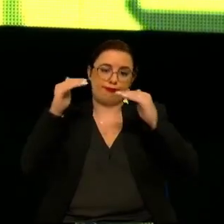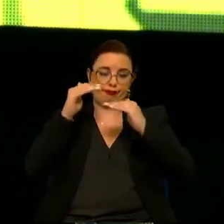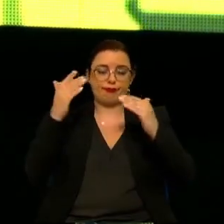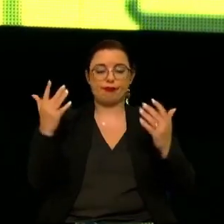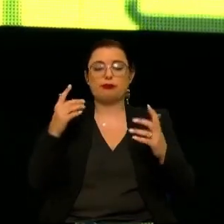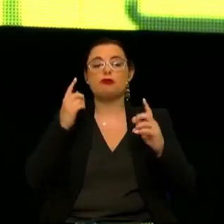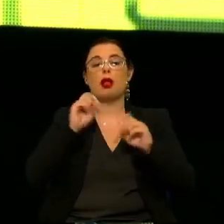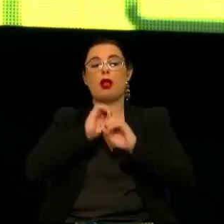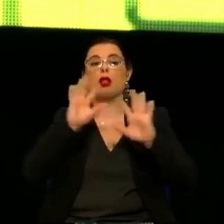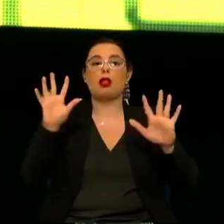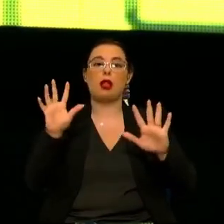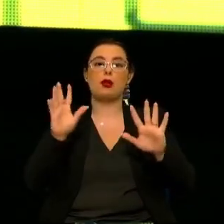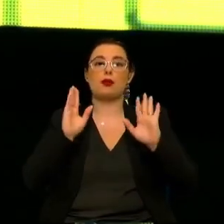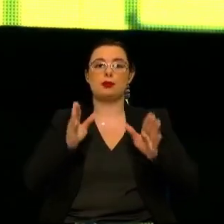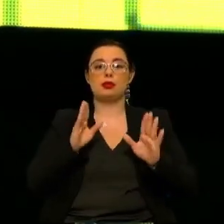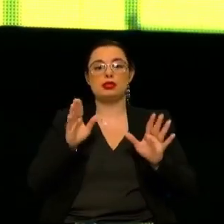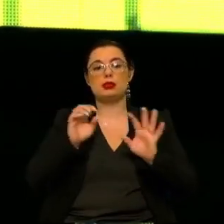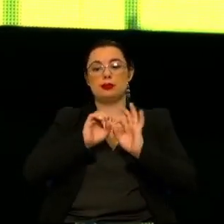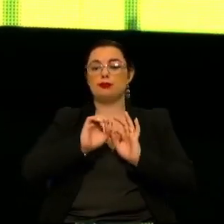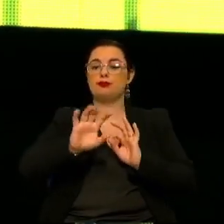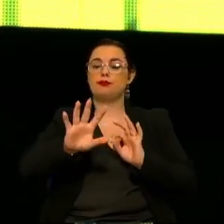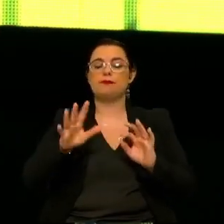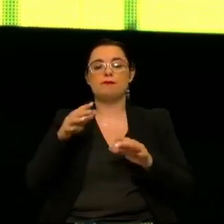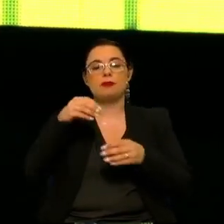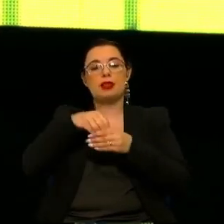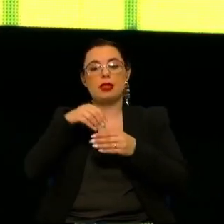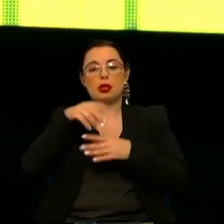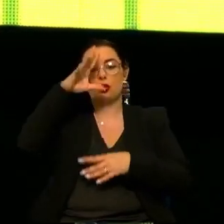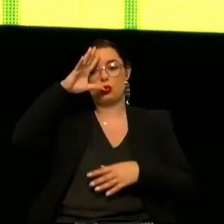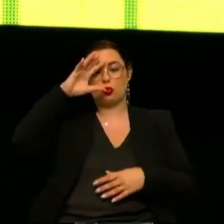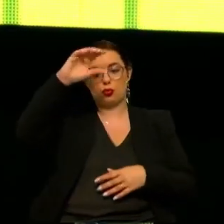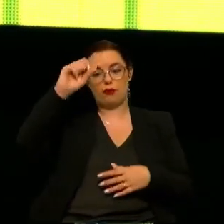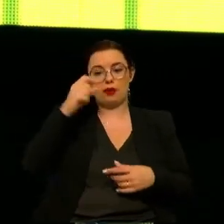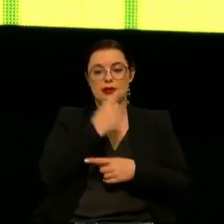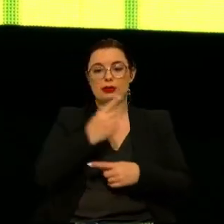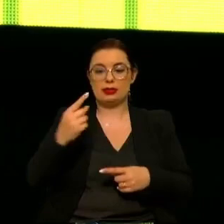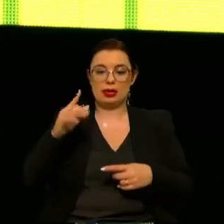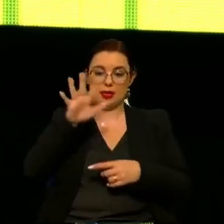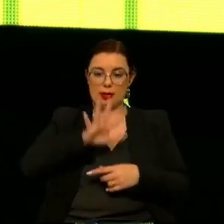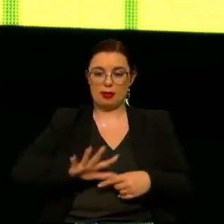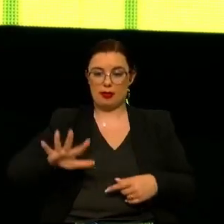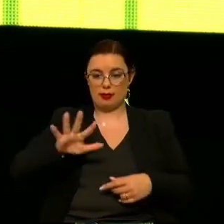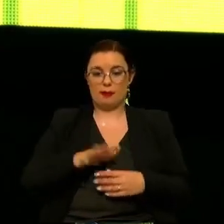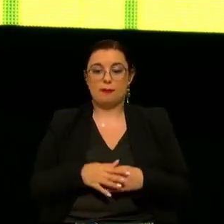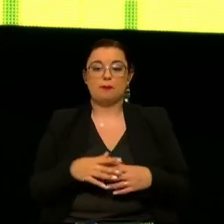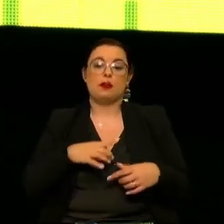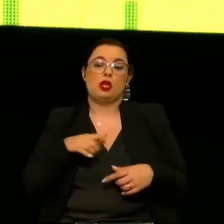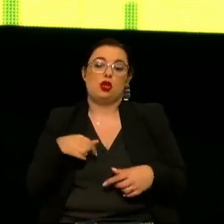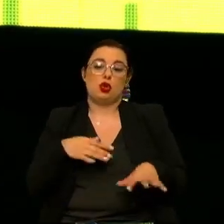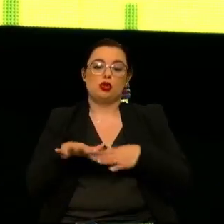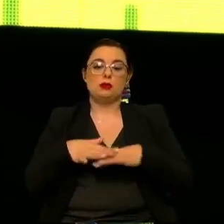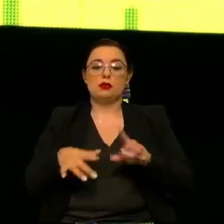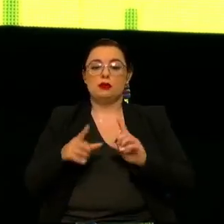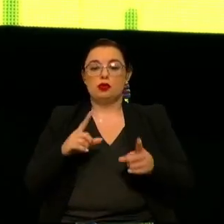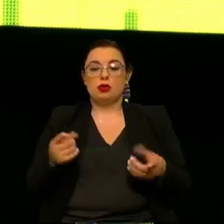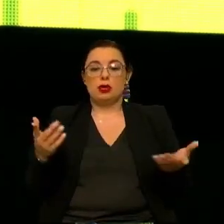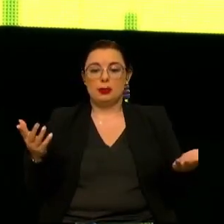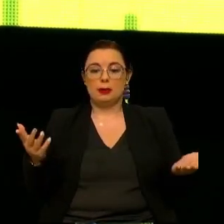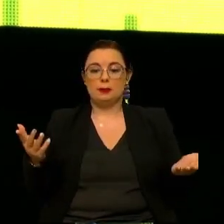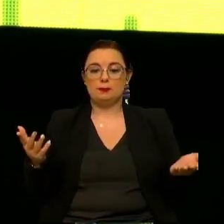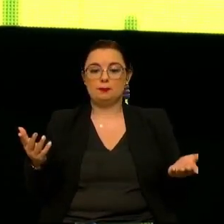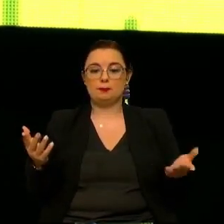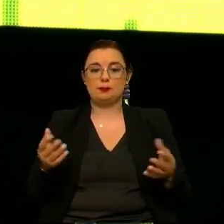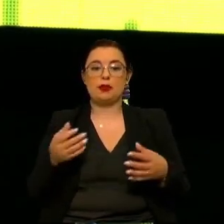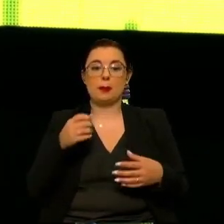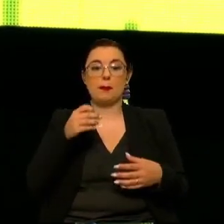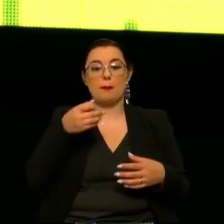for sovereignty reasons, and obviously it should be done within the state of each of the nations. What